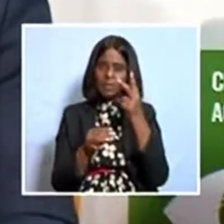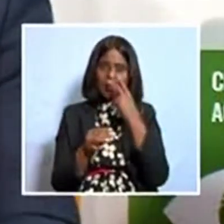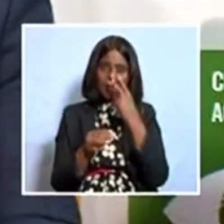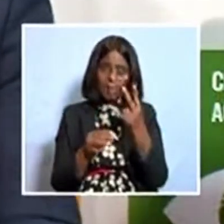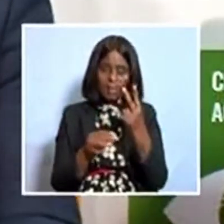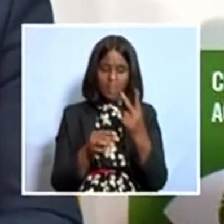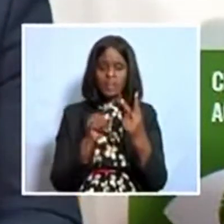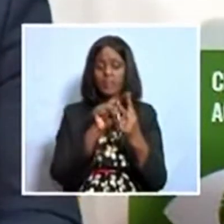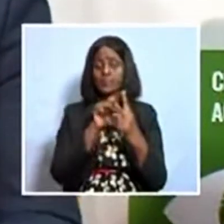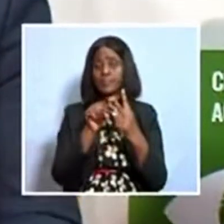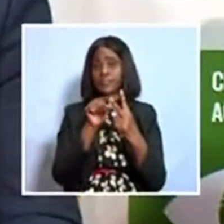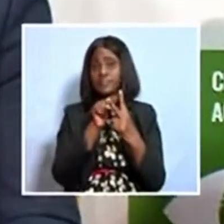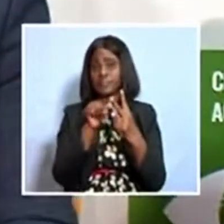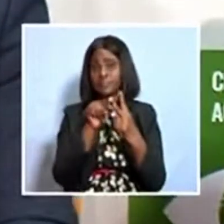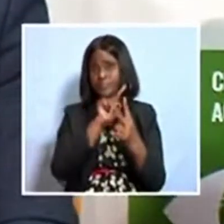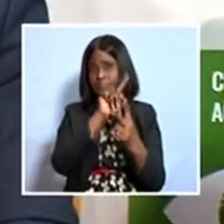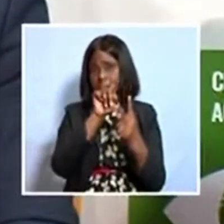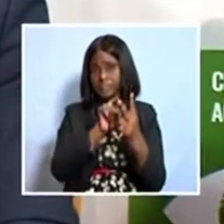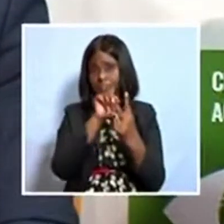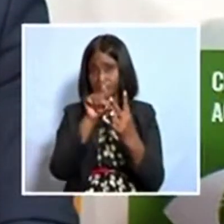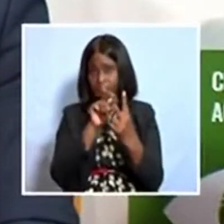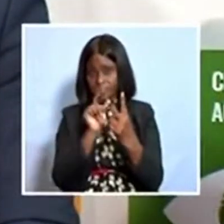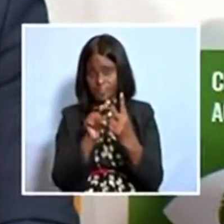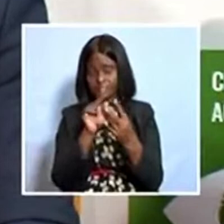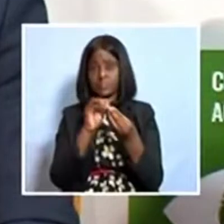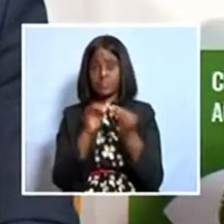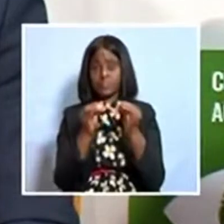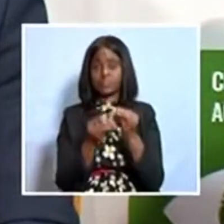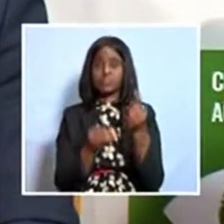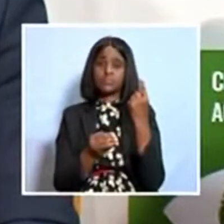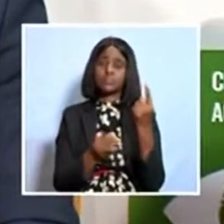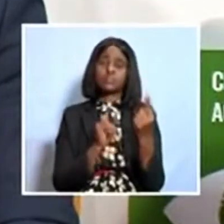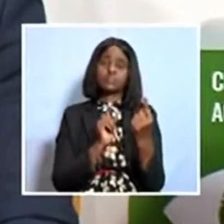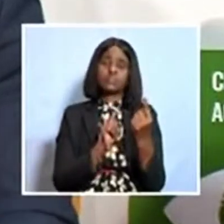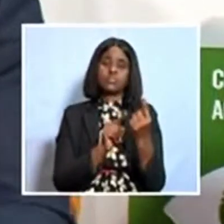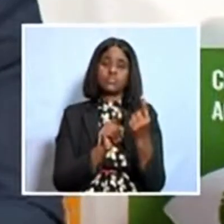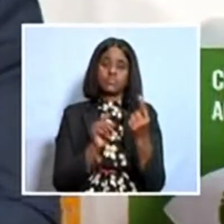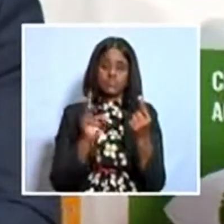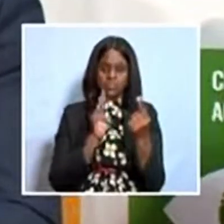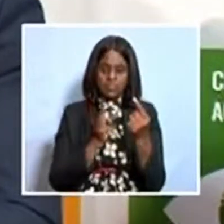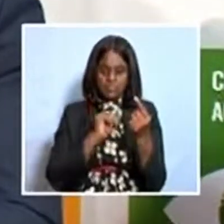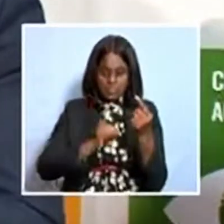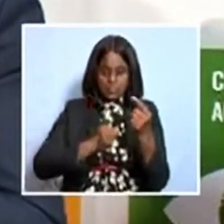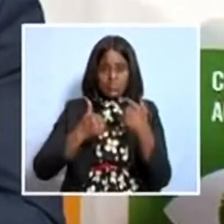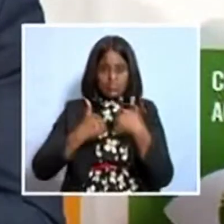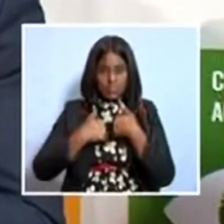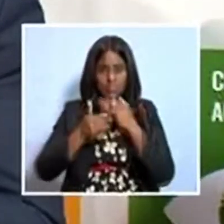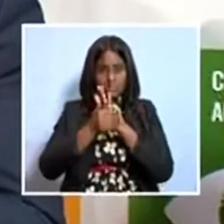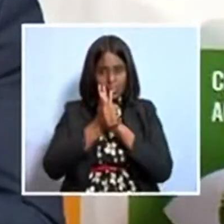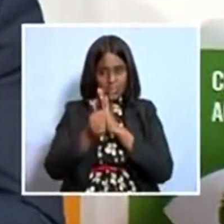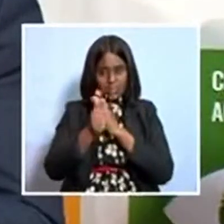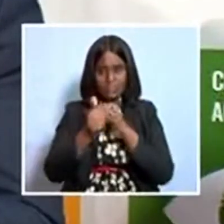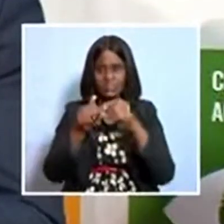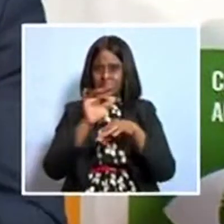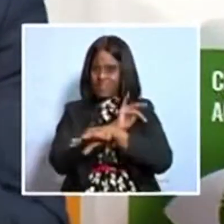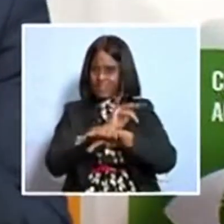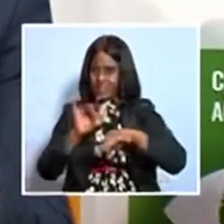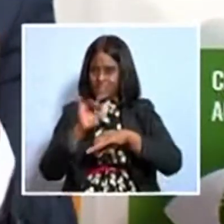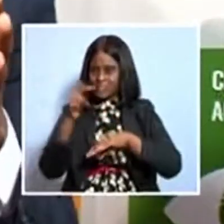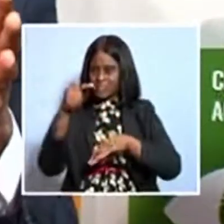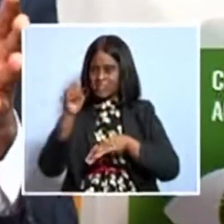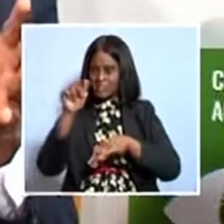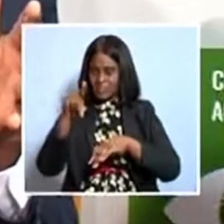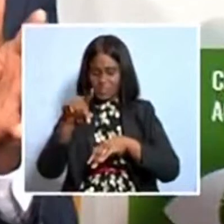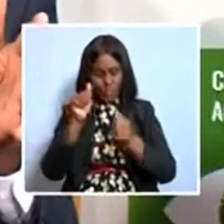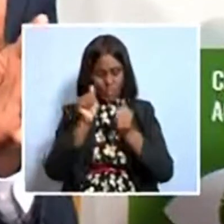aspects to that question. Number one, we have a skill gap between what the